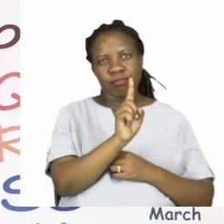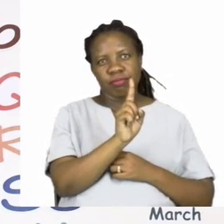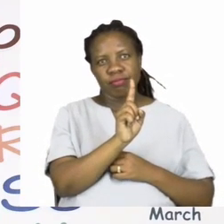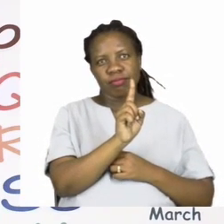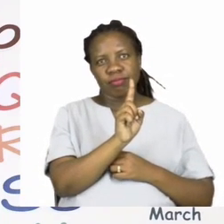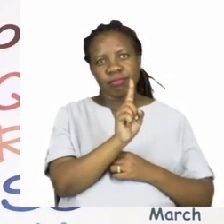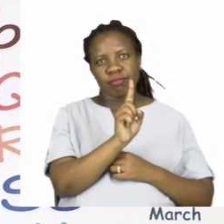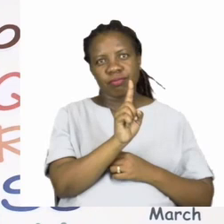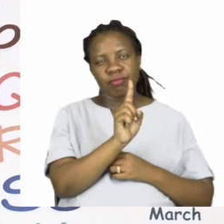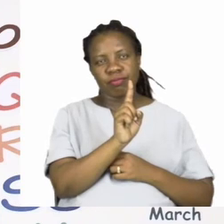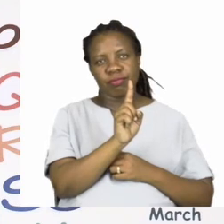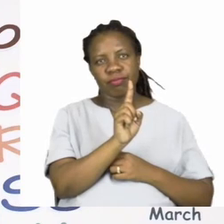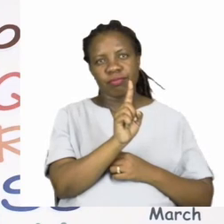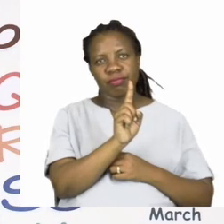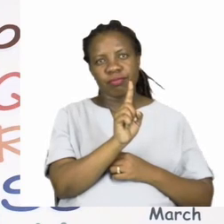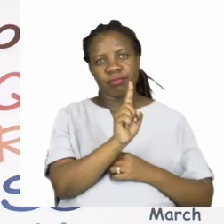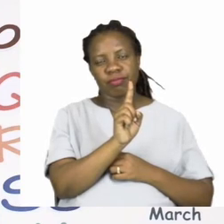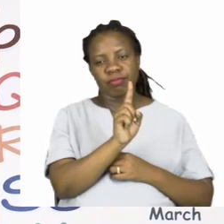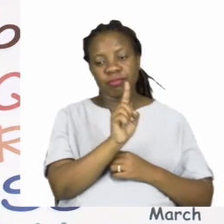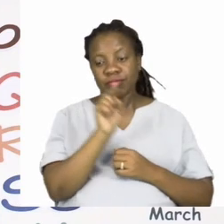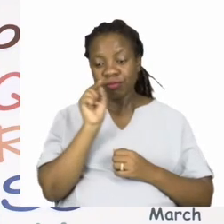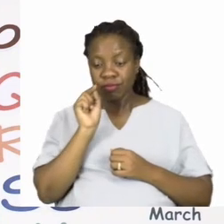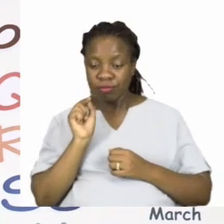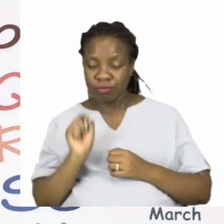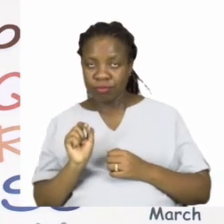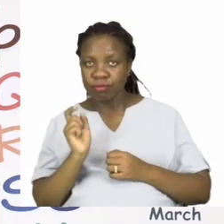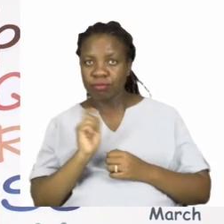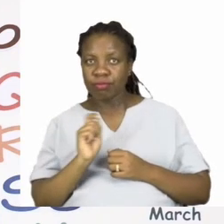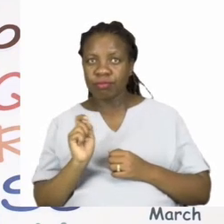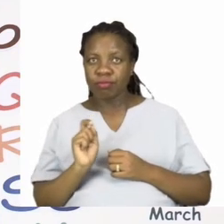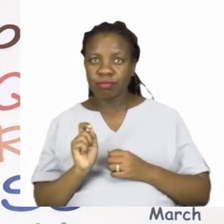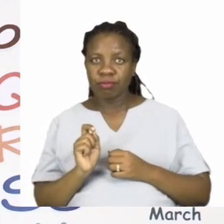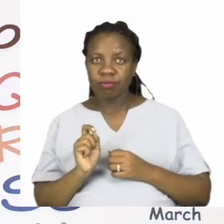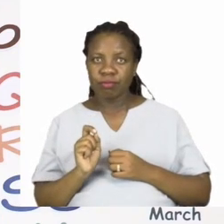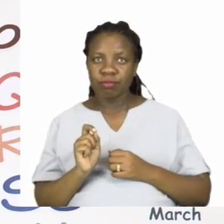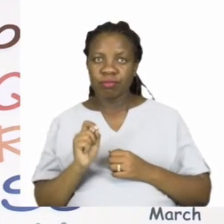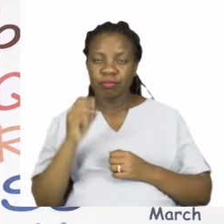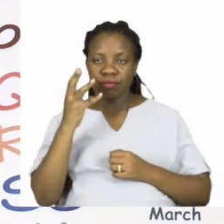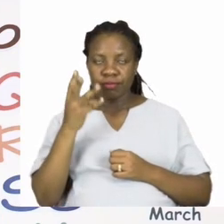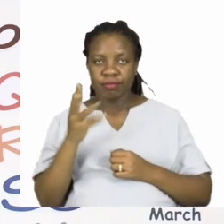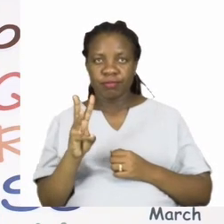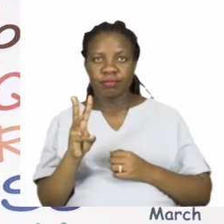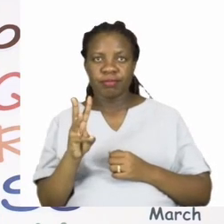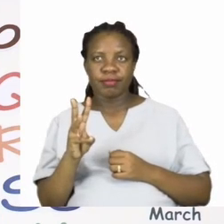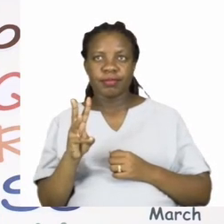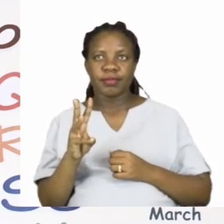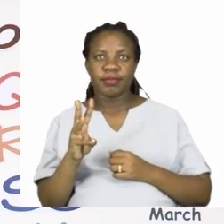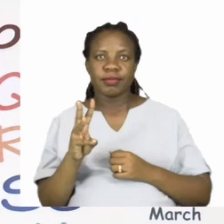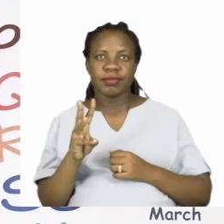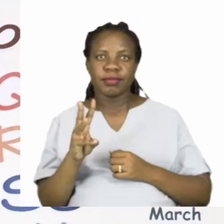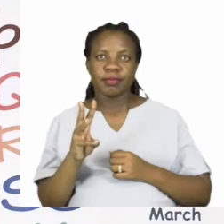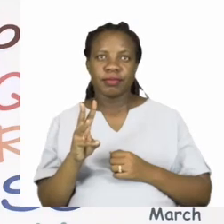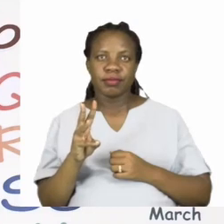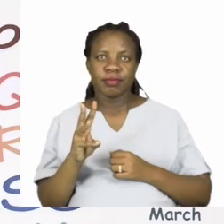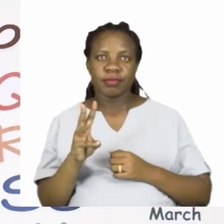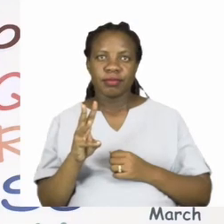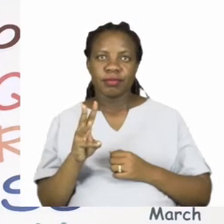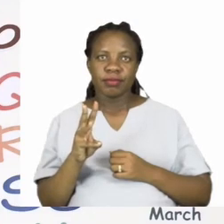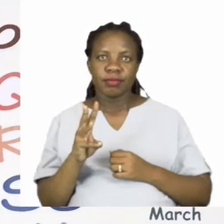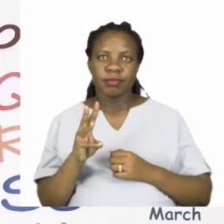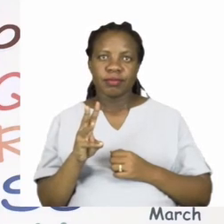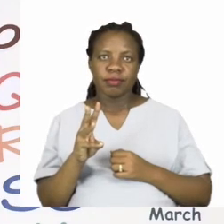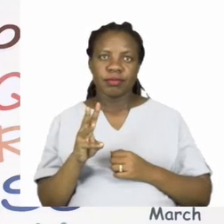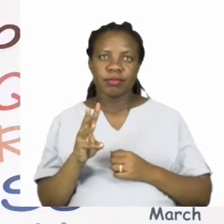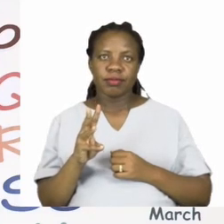to 2. So here we will write our 6, and then we will